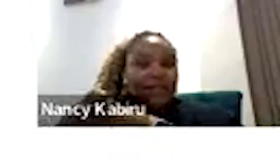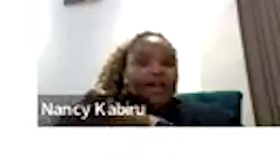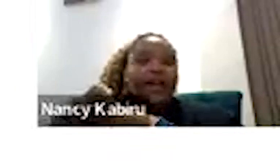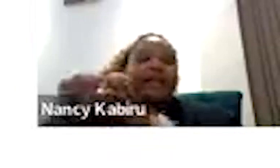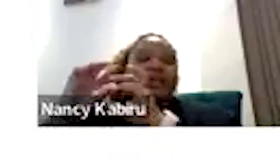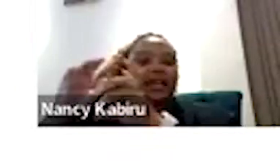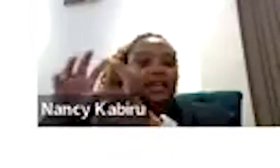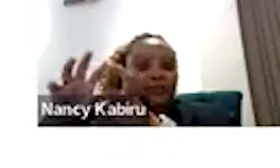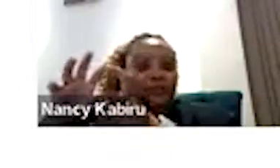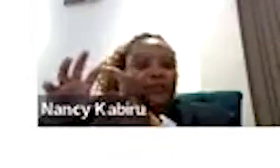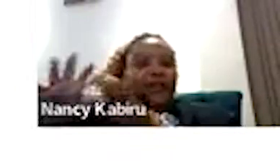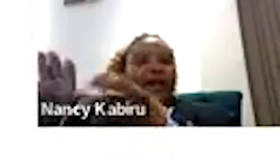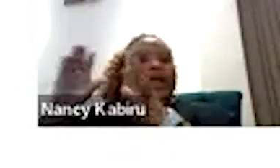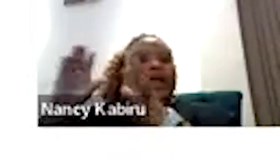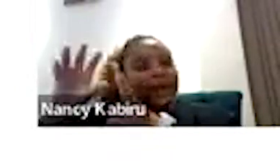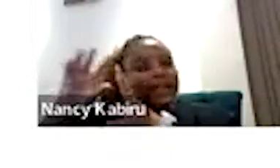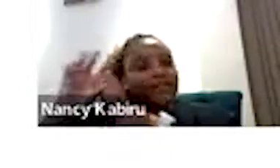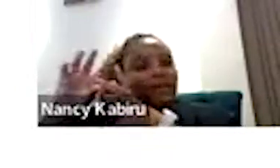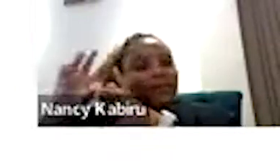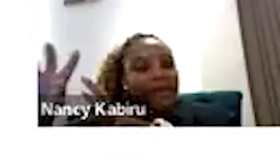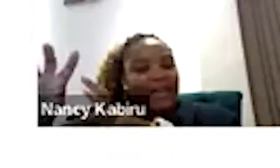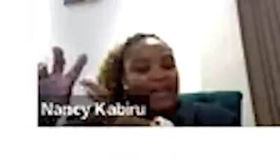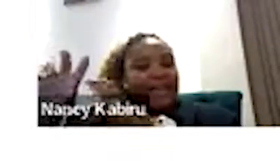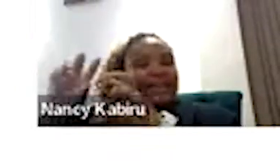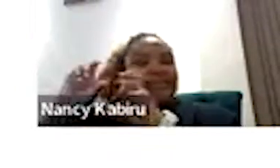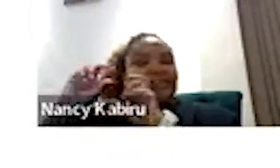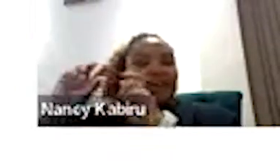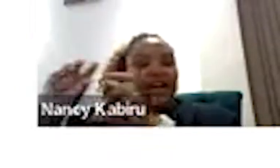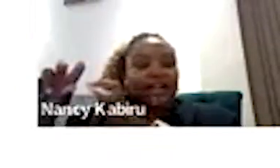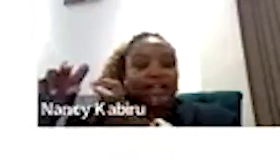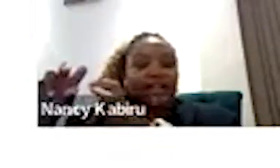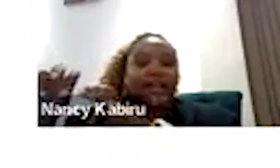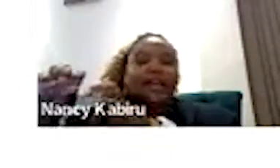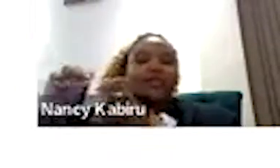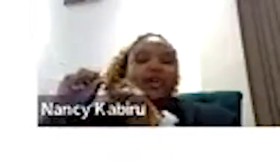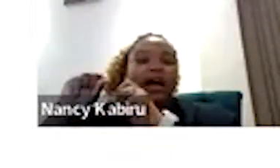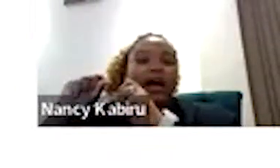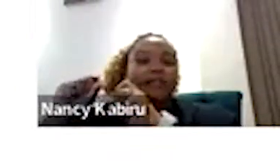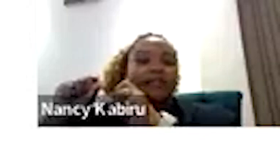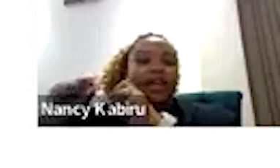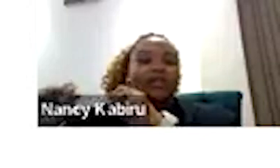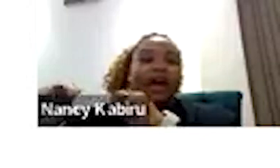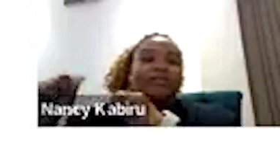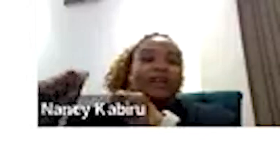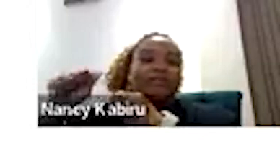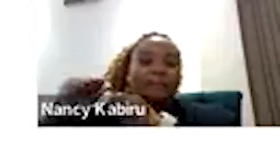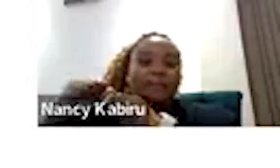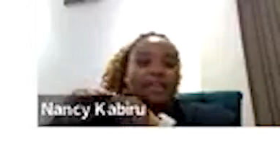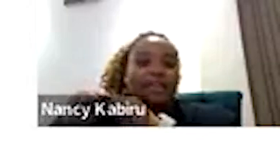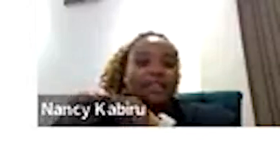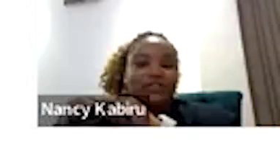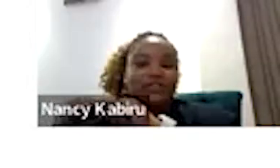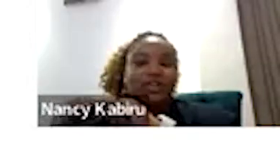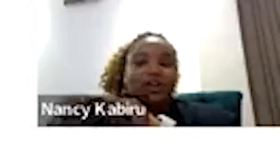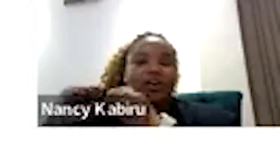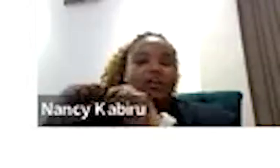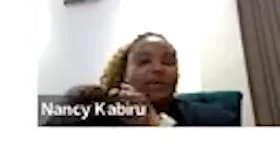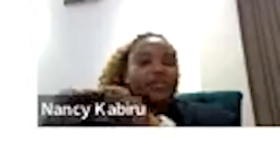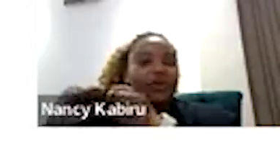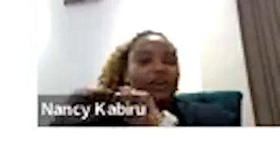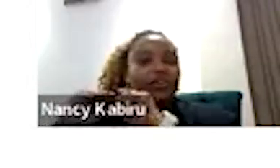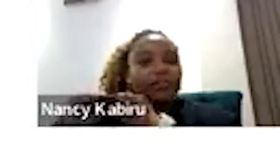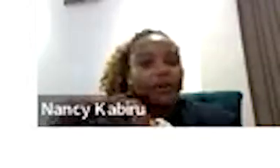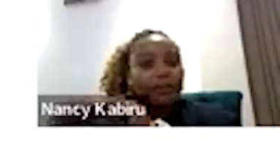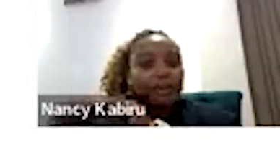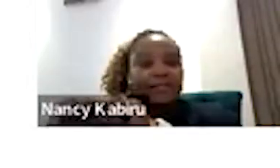illness. And if that part of your brain is struggling and you have a family history